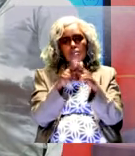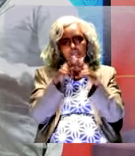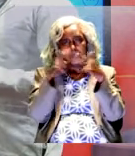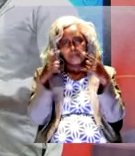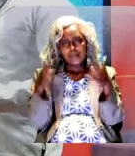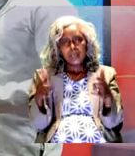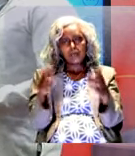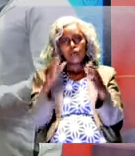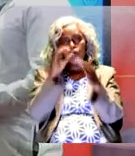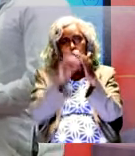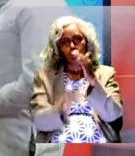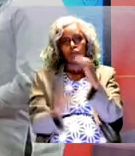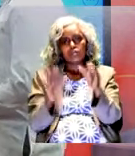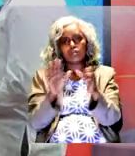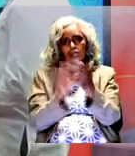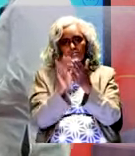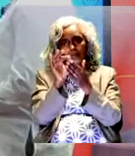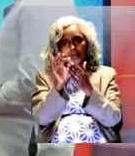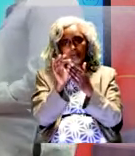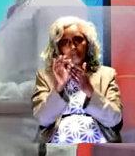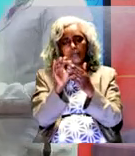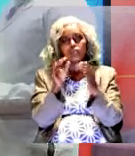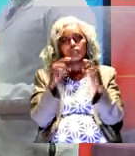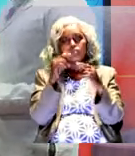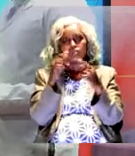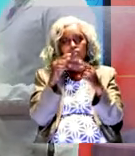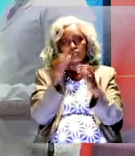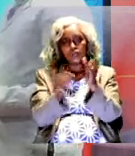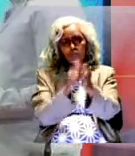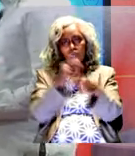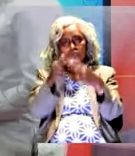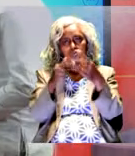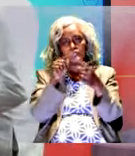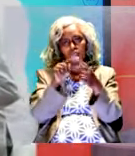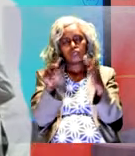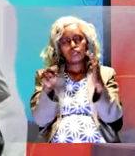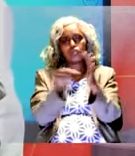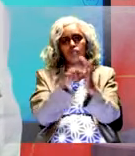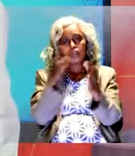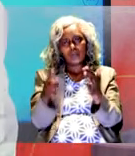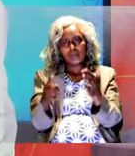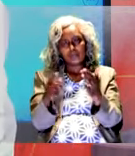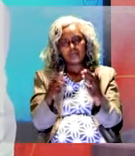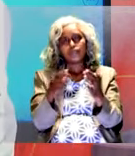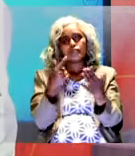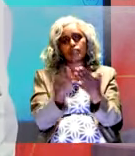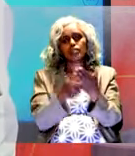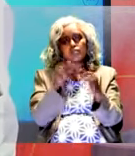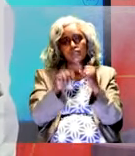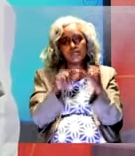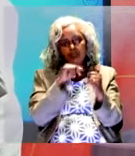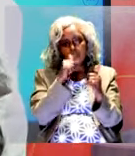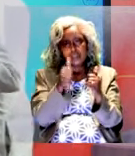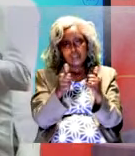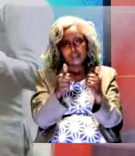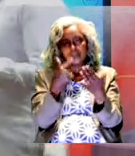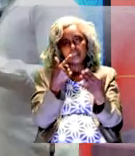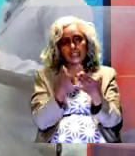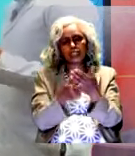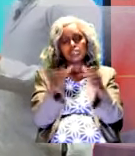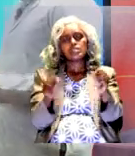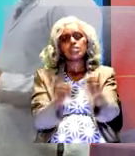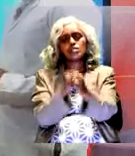big odd number, the sequence goes to -1. Since at infinity,